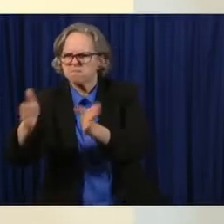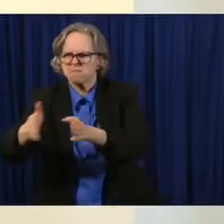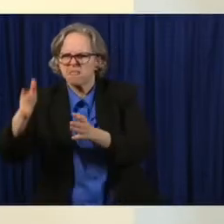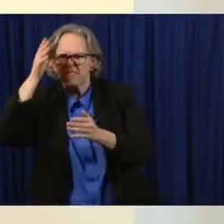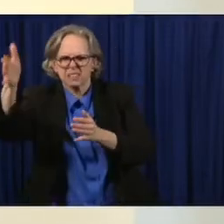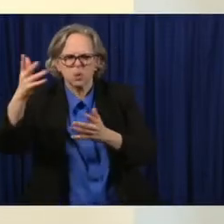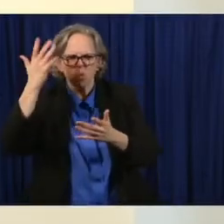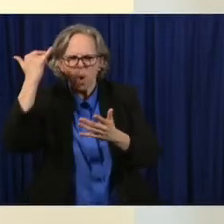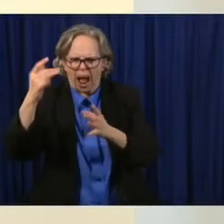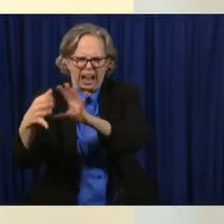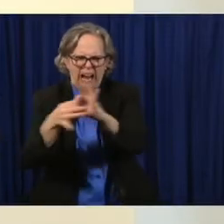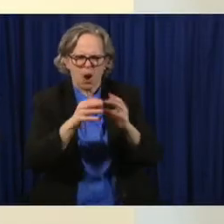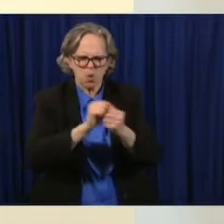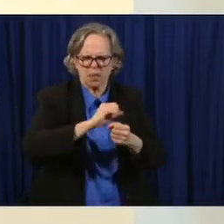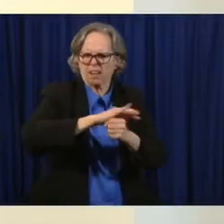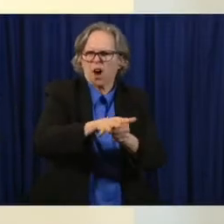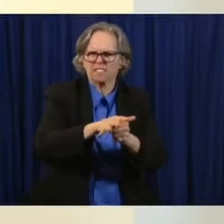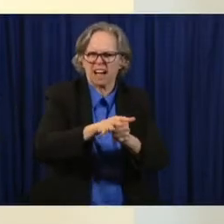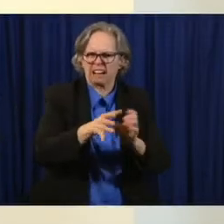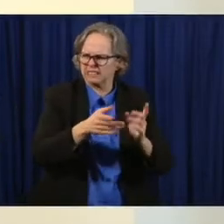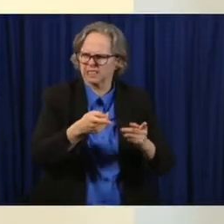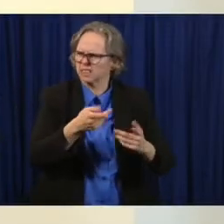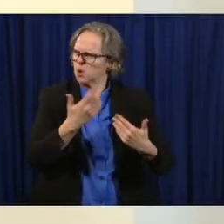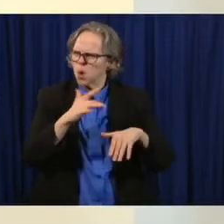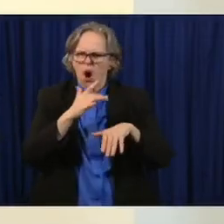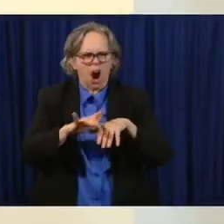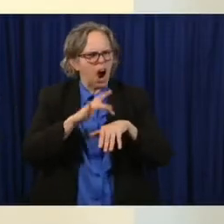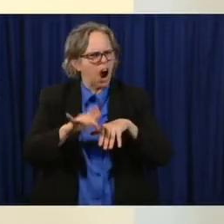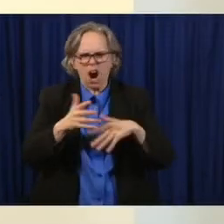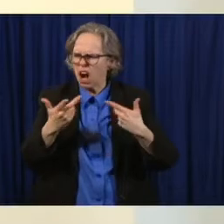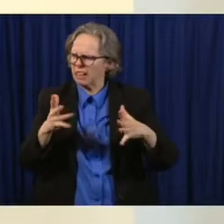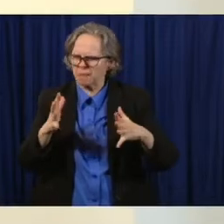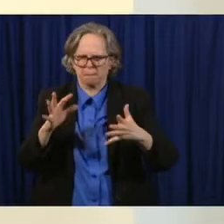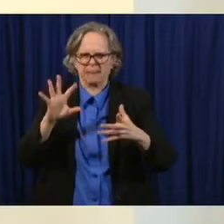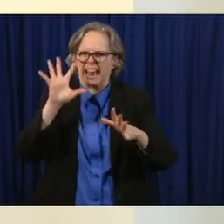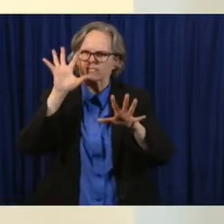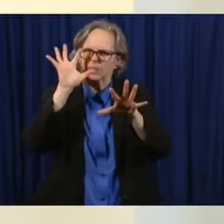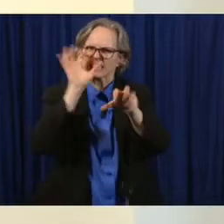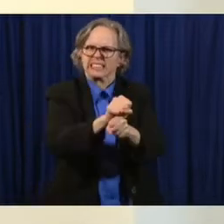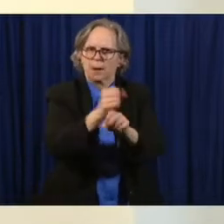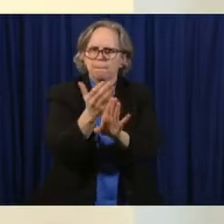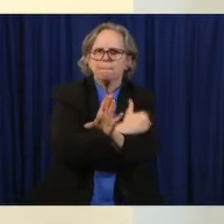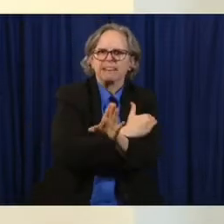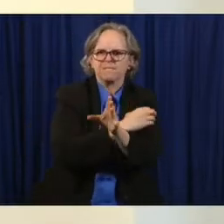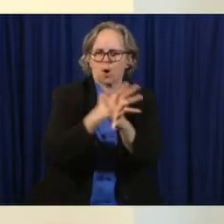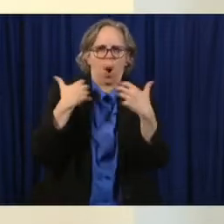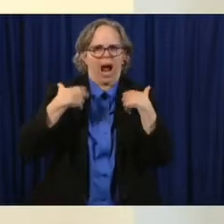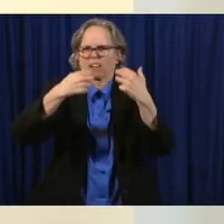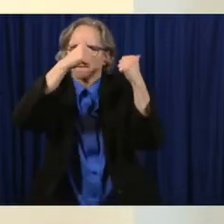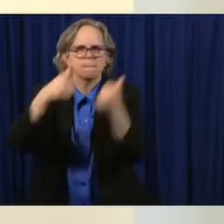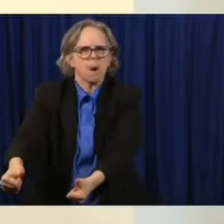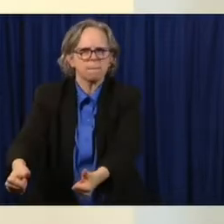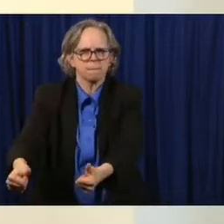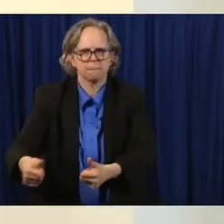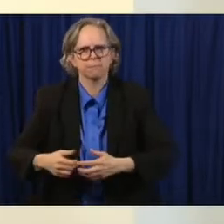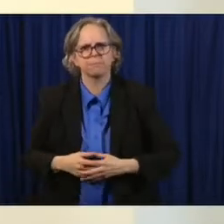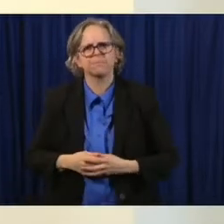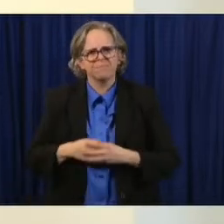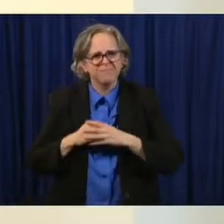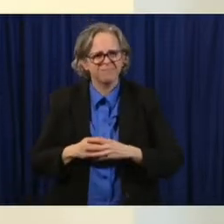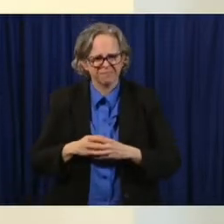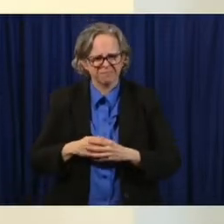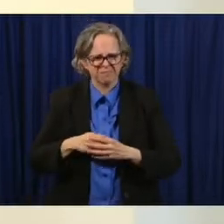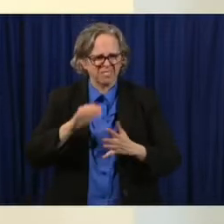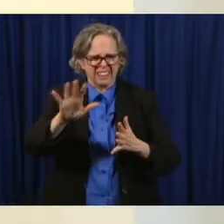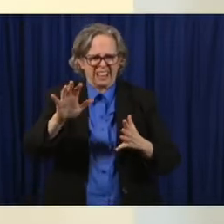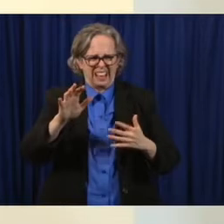come around people who have this disease. So important for everyone to know, and I say this to all hospitals, all clinicians out there